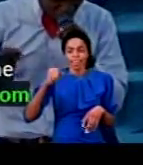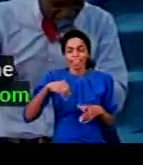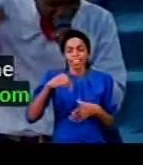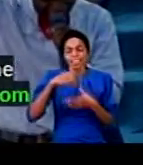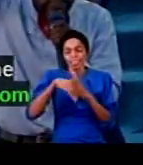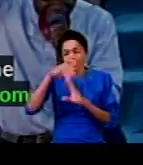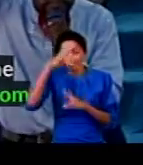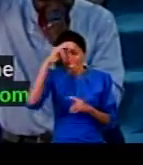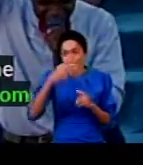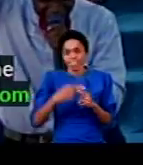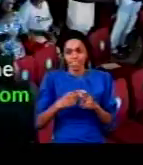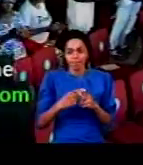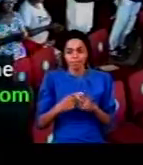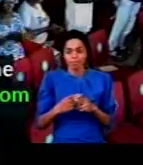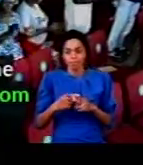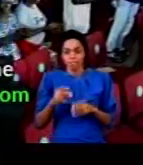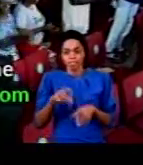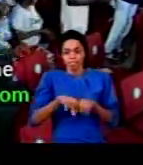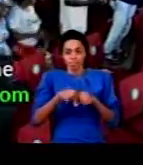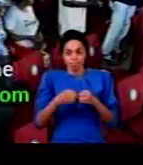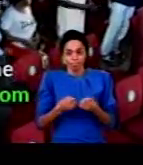Chains are breaking in his name. Oh,